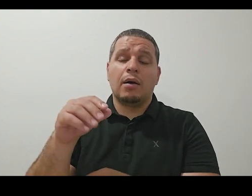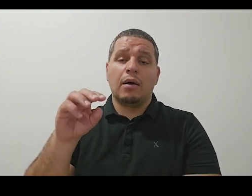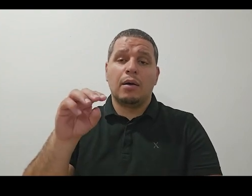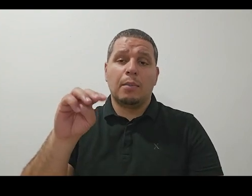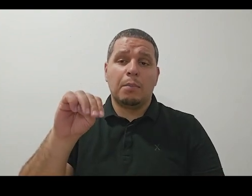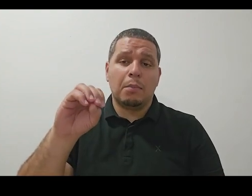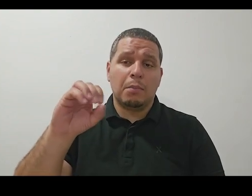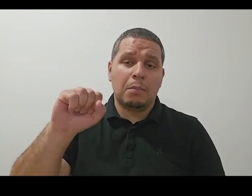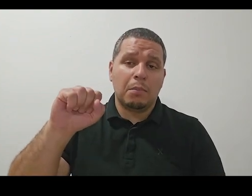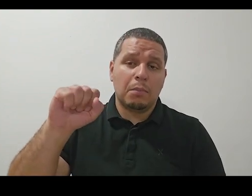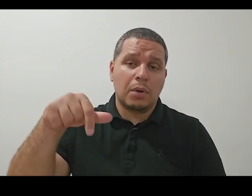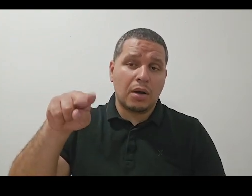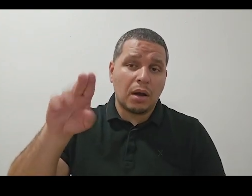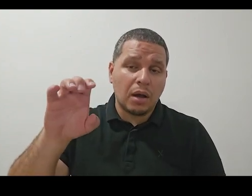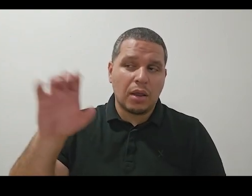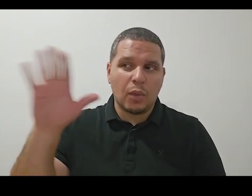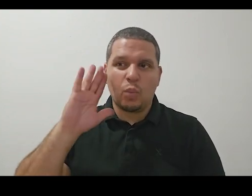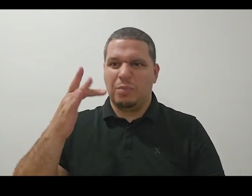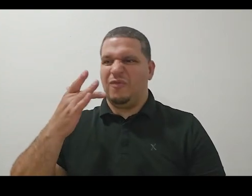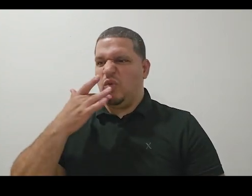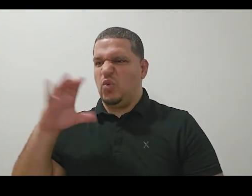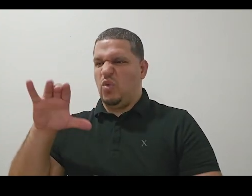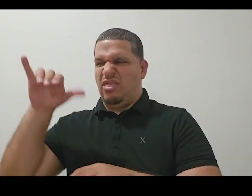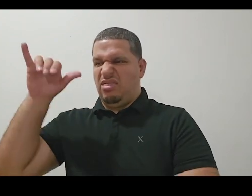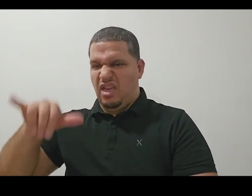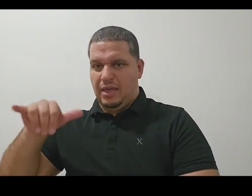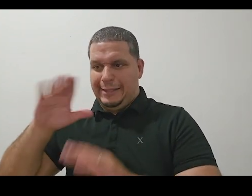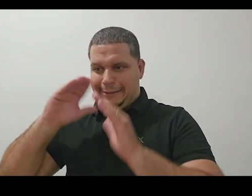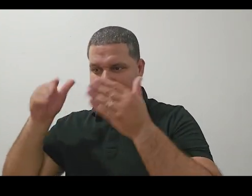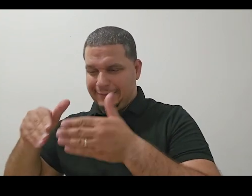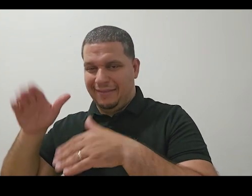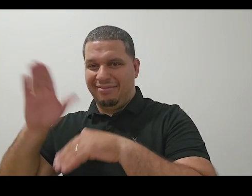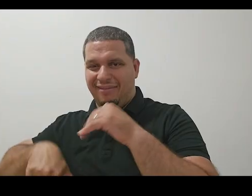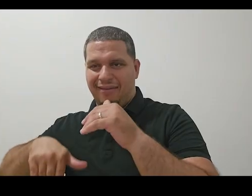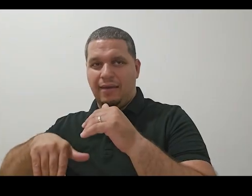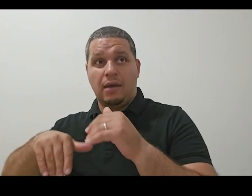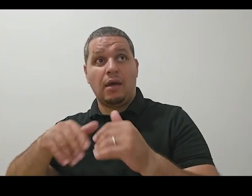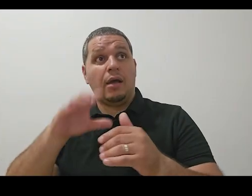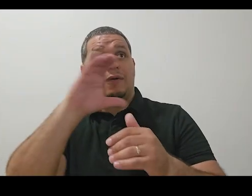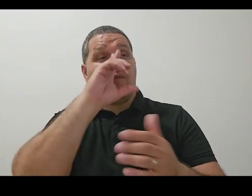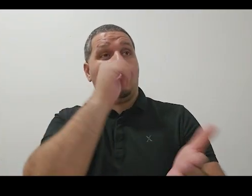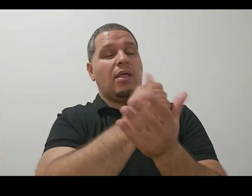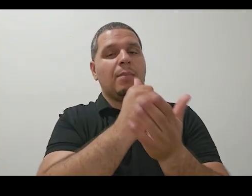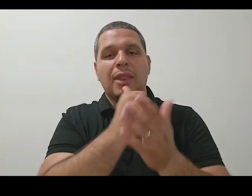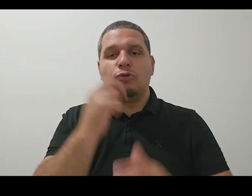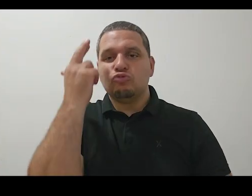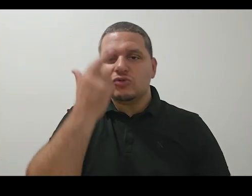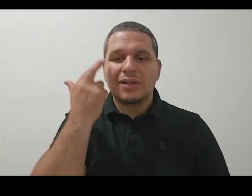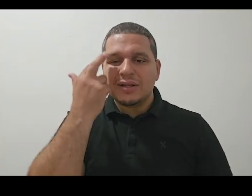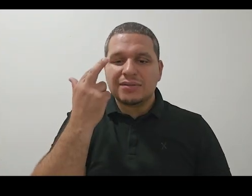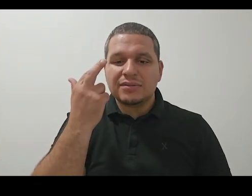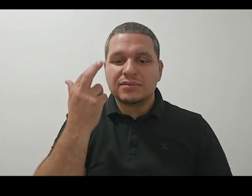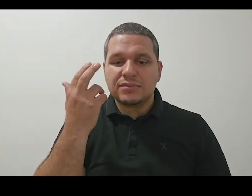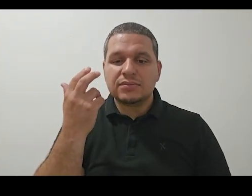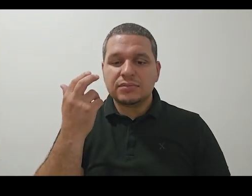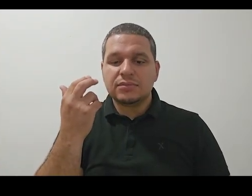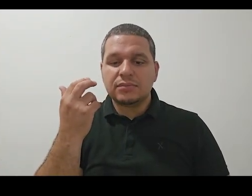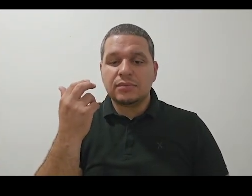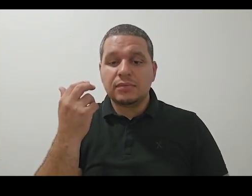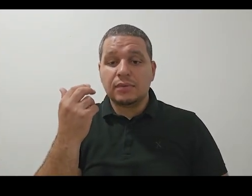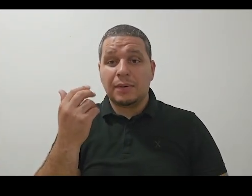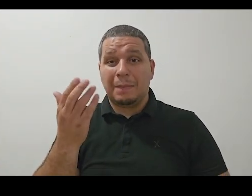mosque. What they would rather do that than seek the help, not realizing